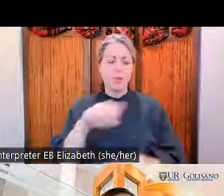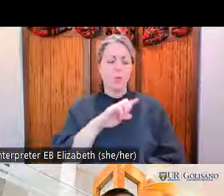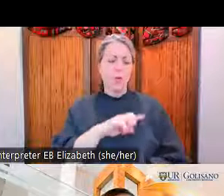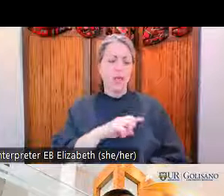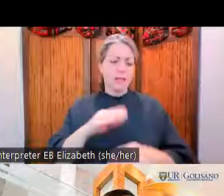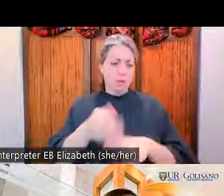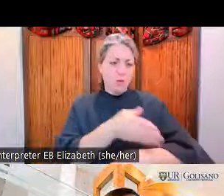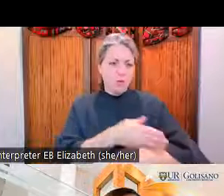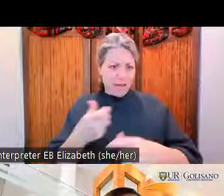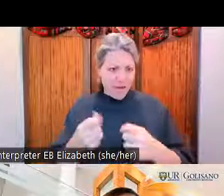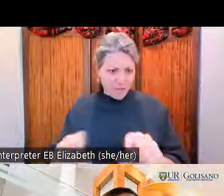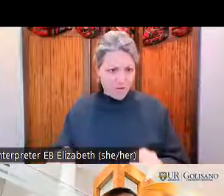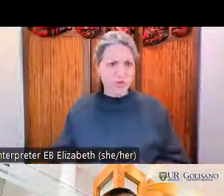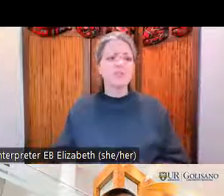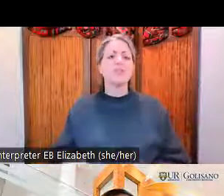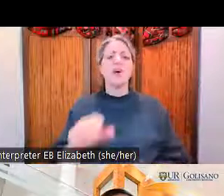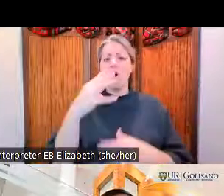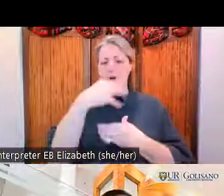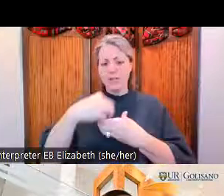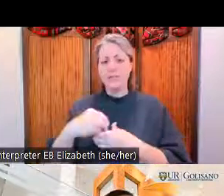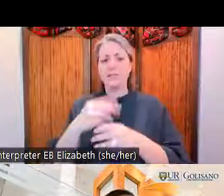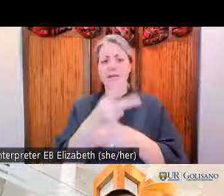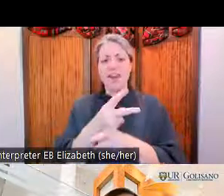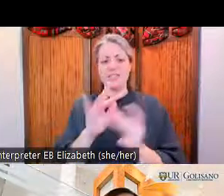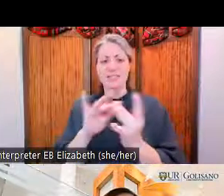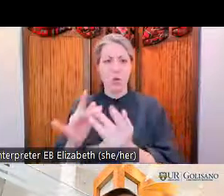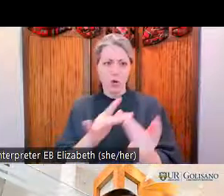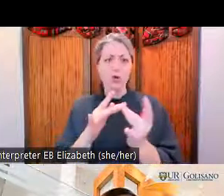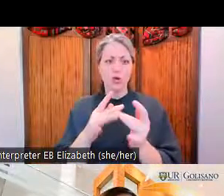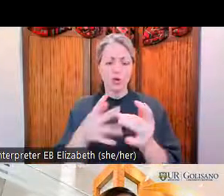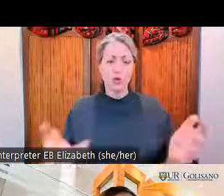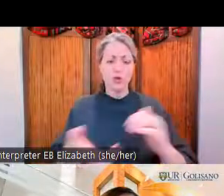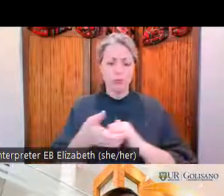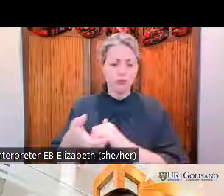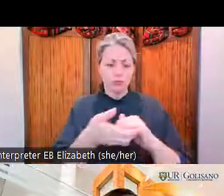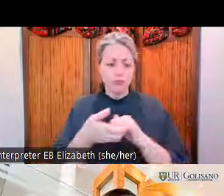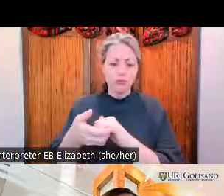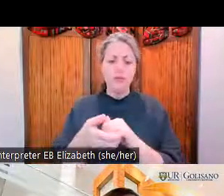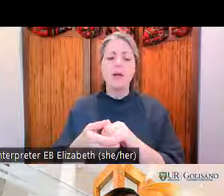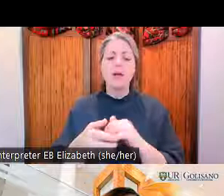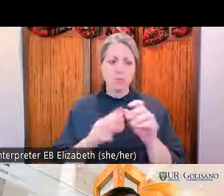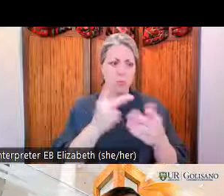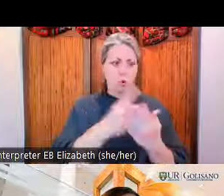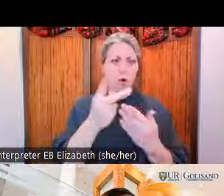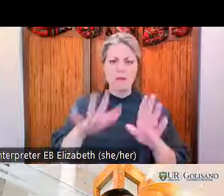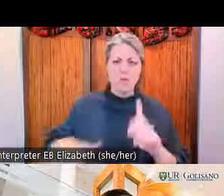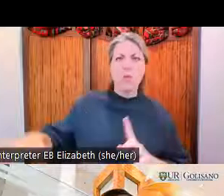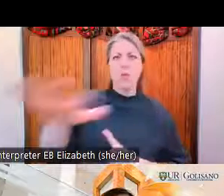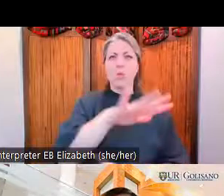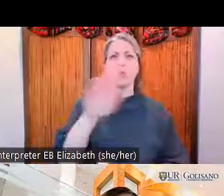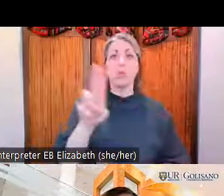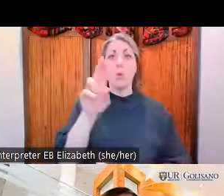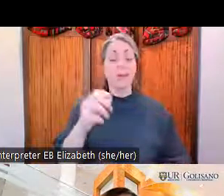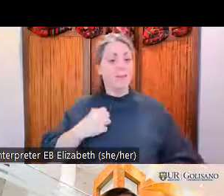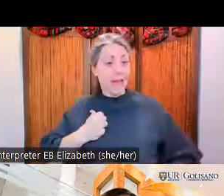efforts of the Autism Cares Network, which is a consortium of autism and developmental pediatrics programs across the US and Canada. And